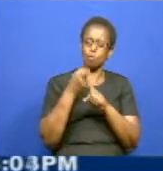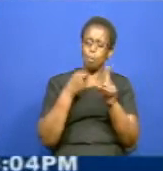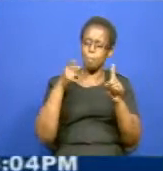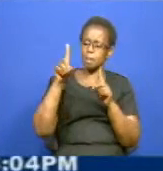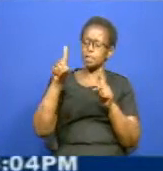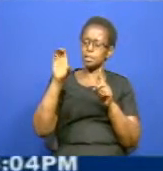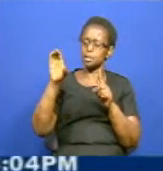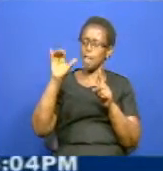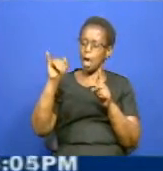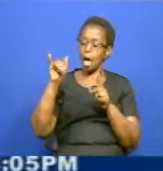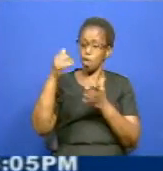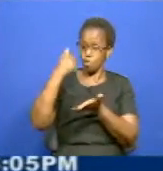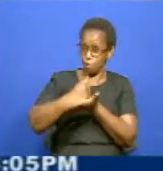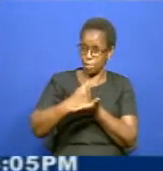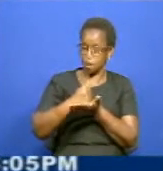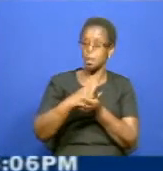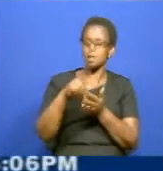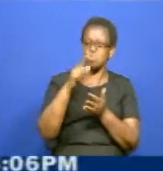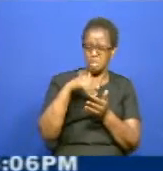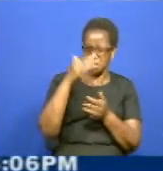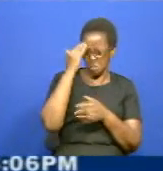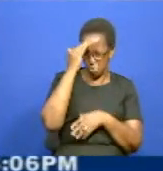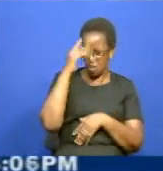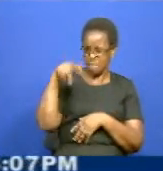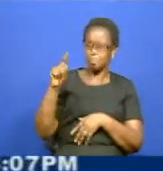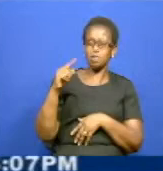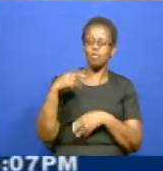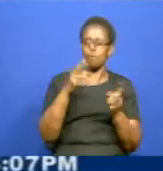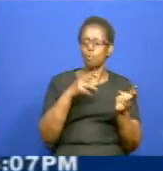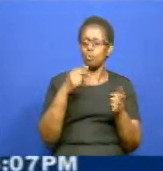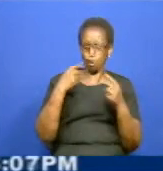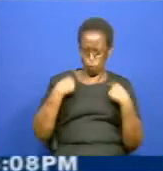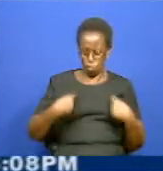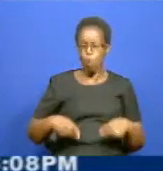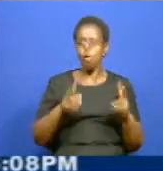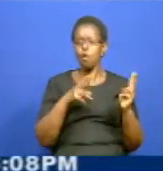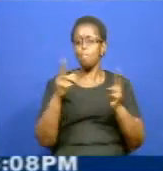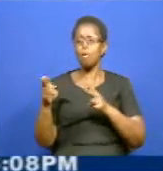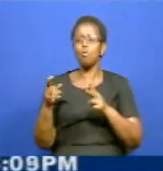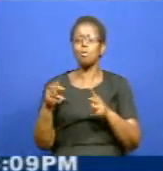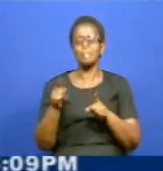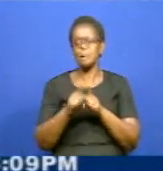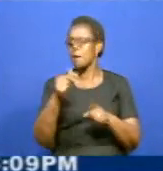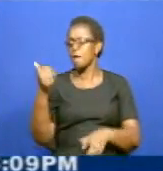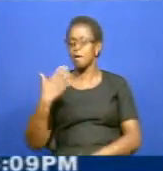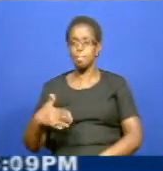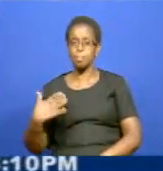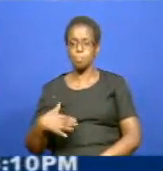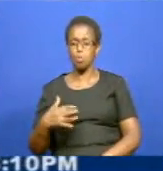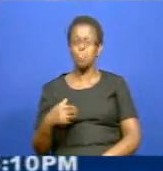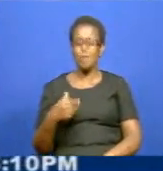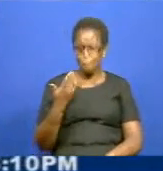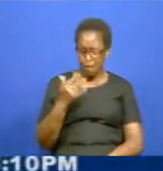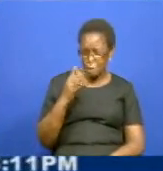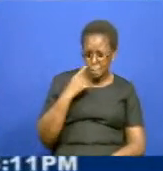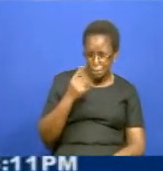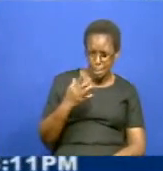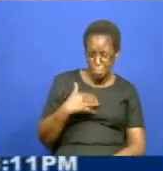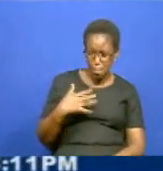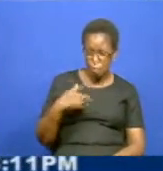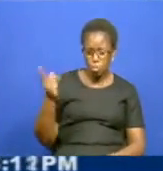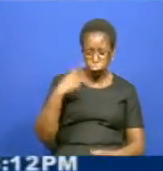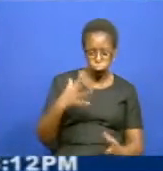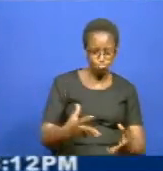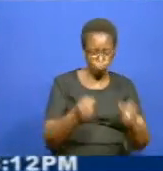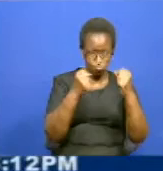are known to walk in civilian clothes. We have seen in the recent cases where citizens are being arrested by people, and you're told,